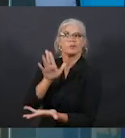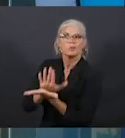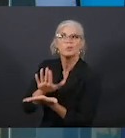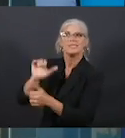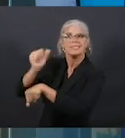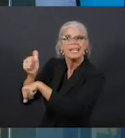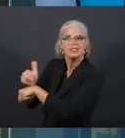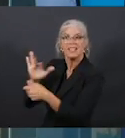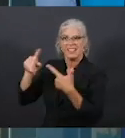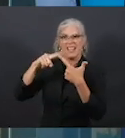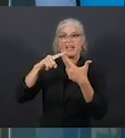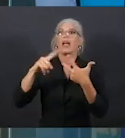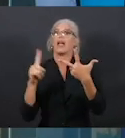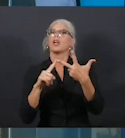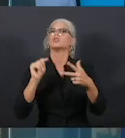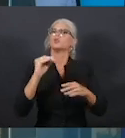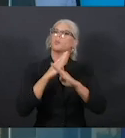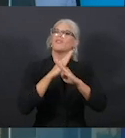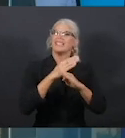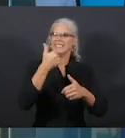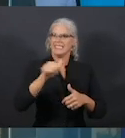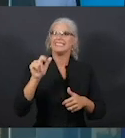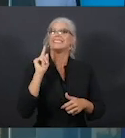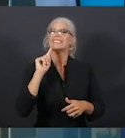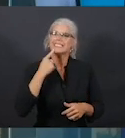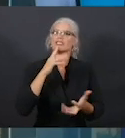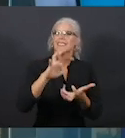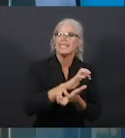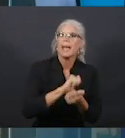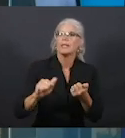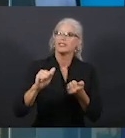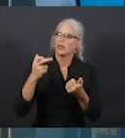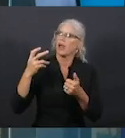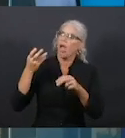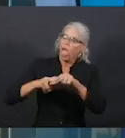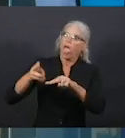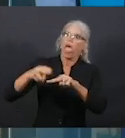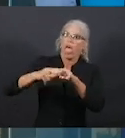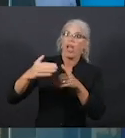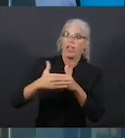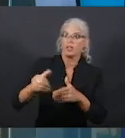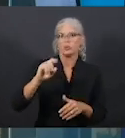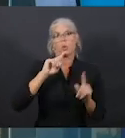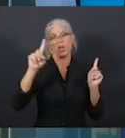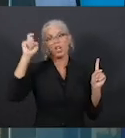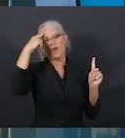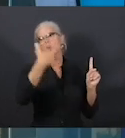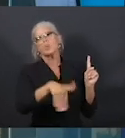So we've been able to do that under the governor's leadership, and I certainly appreciate him letting us build that capability and capacity. Yeah,